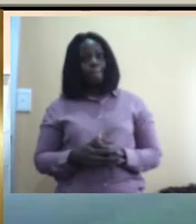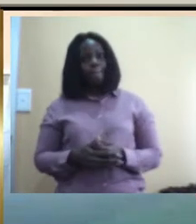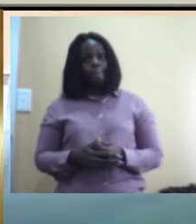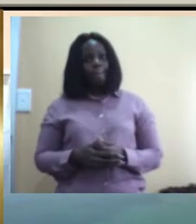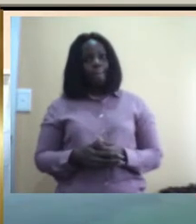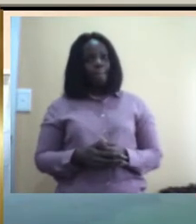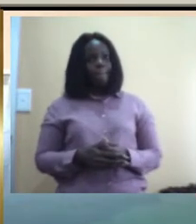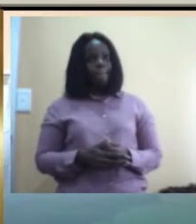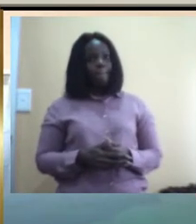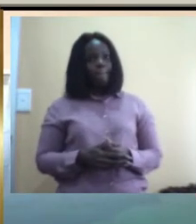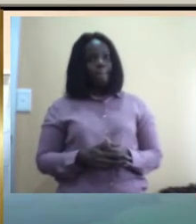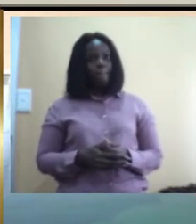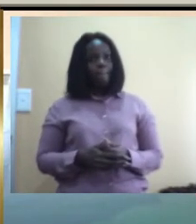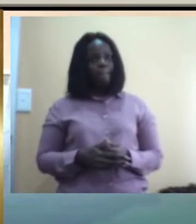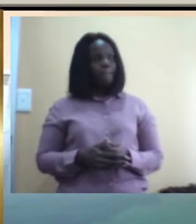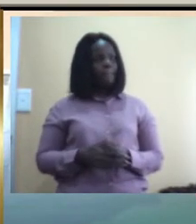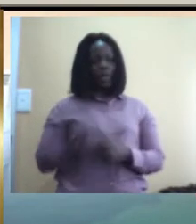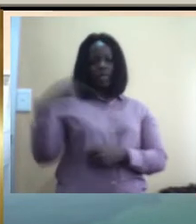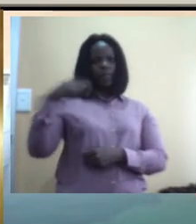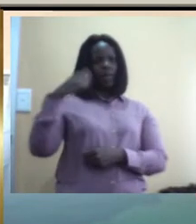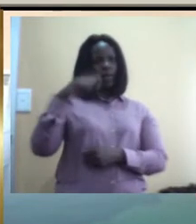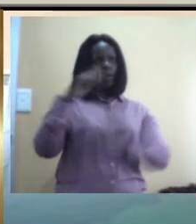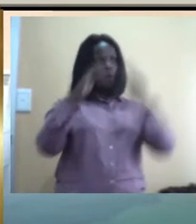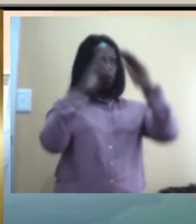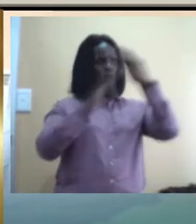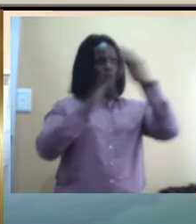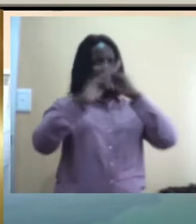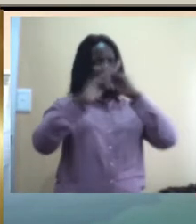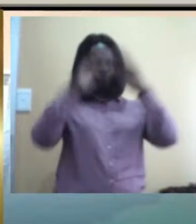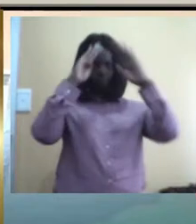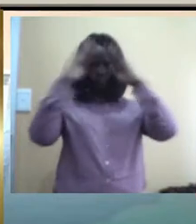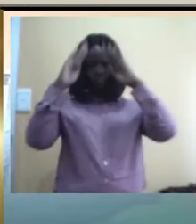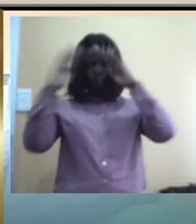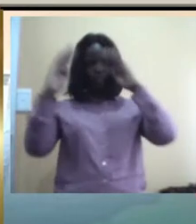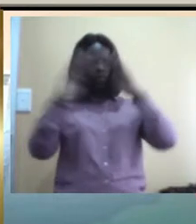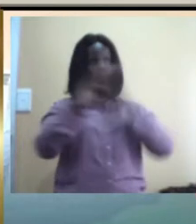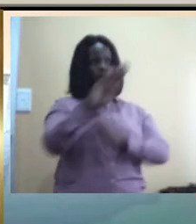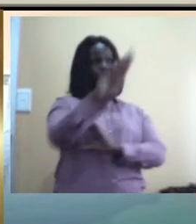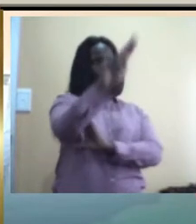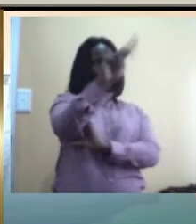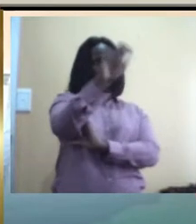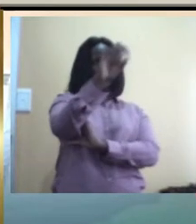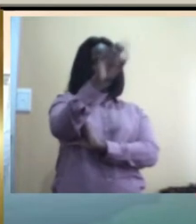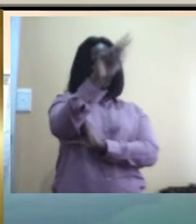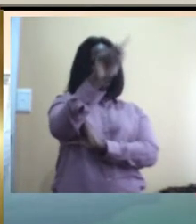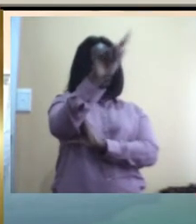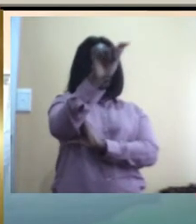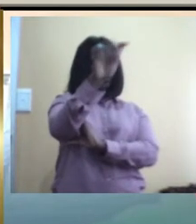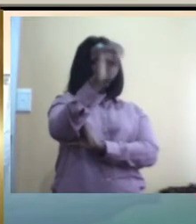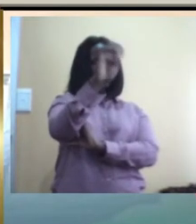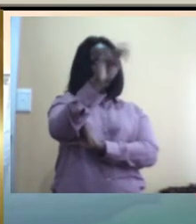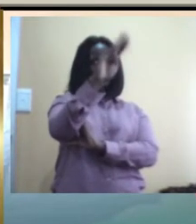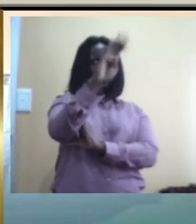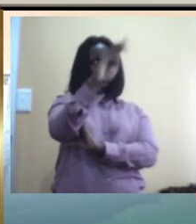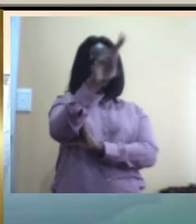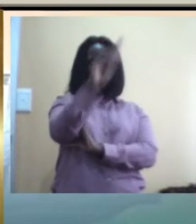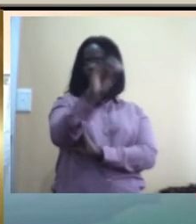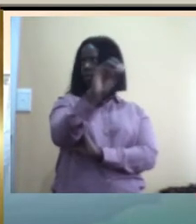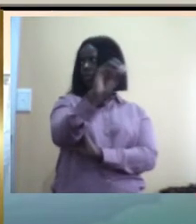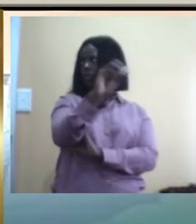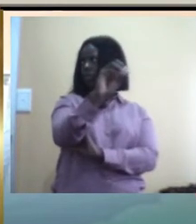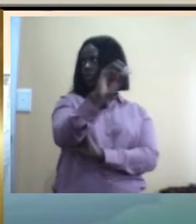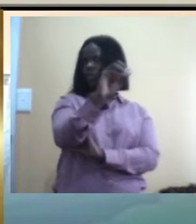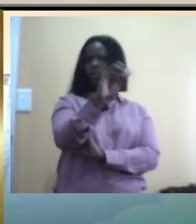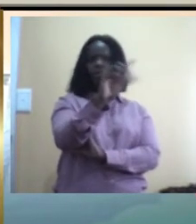Greetings to Honorable Speaker, Ms. Nontembeko Boyce, Honorable Deputy Speaker, Honorable